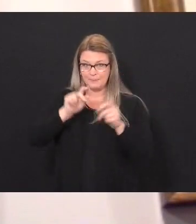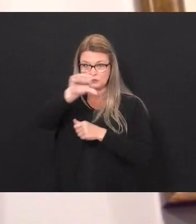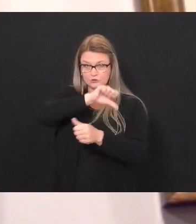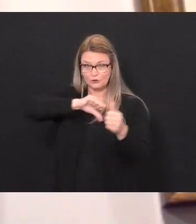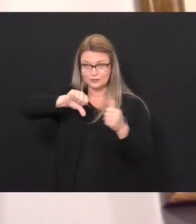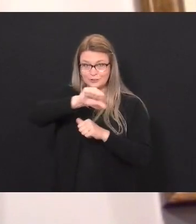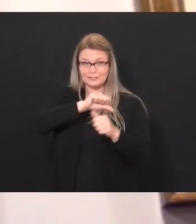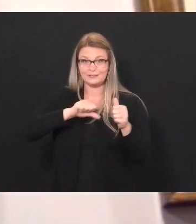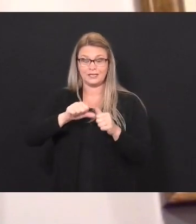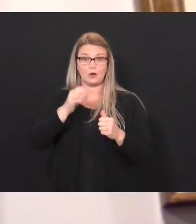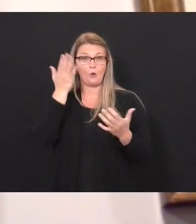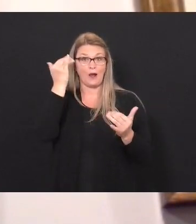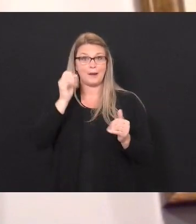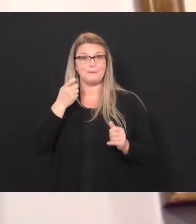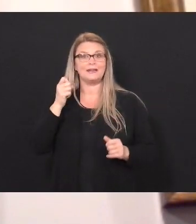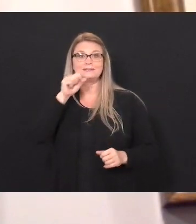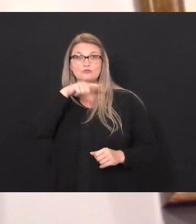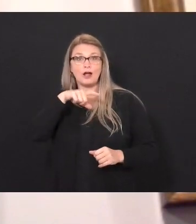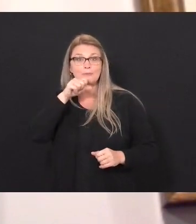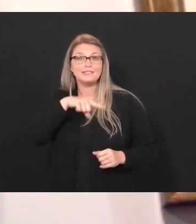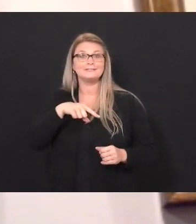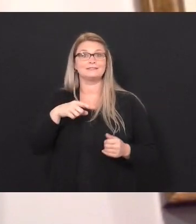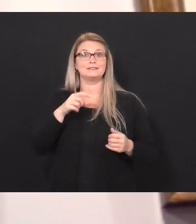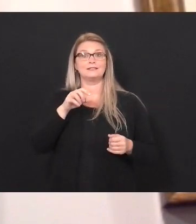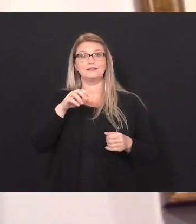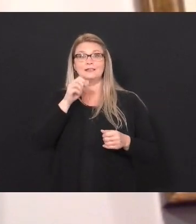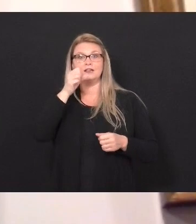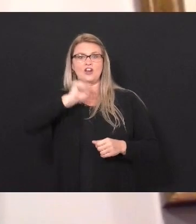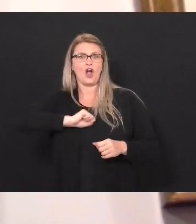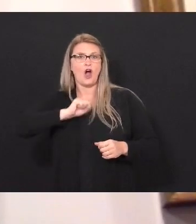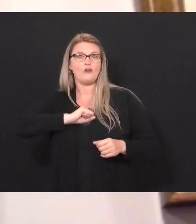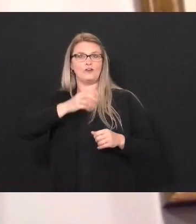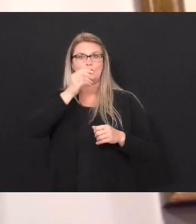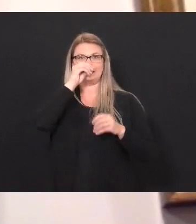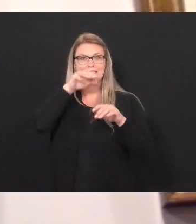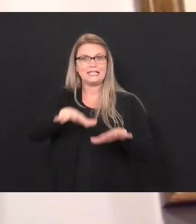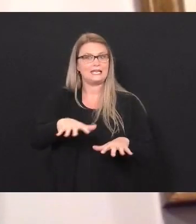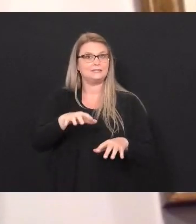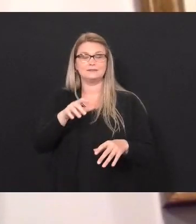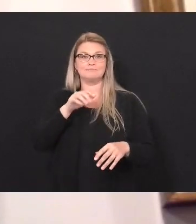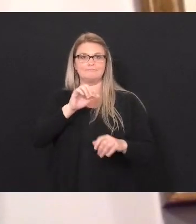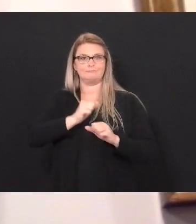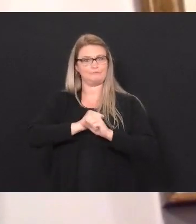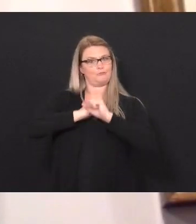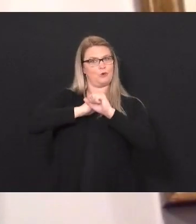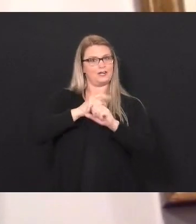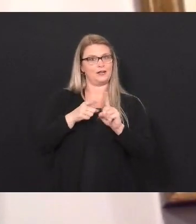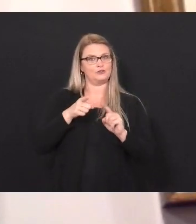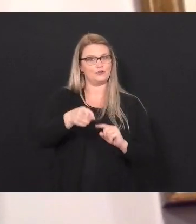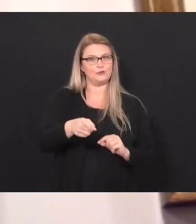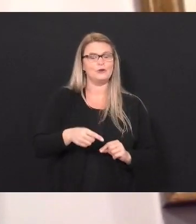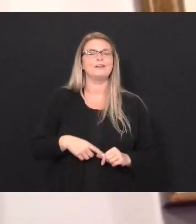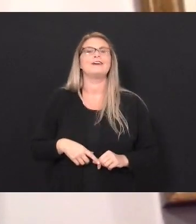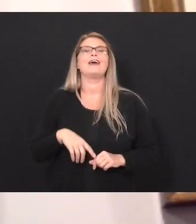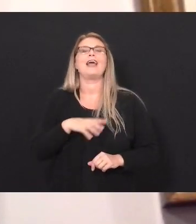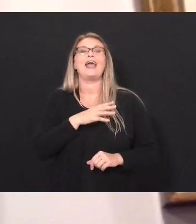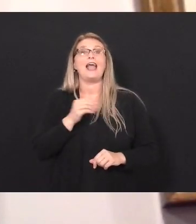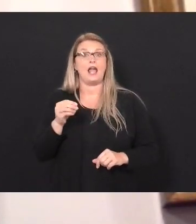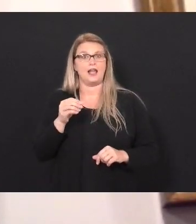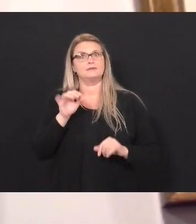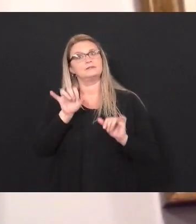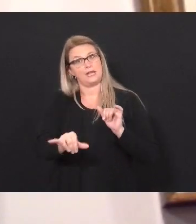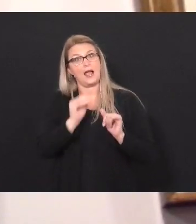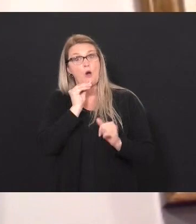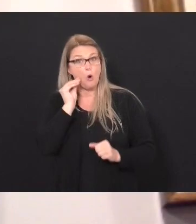the droplets of the virus, if somebody coughs or sneezes, can't get on you at that level. And certainly staying